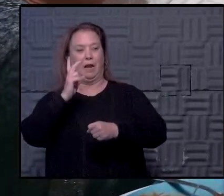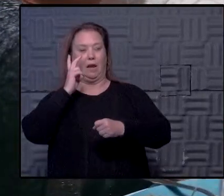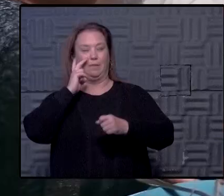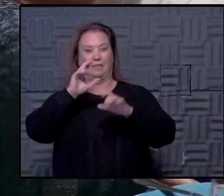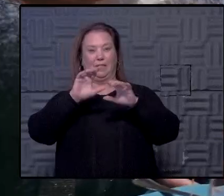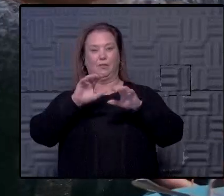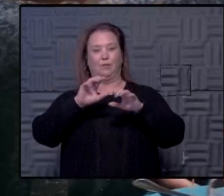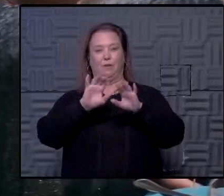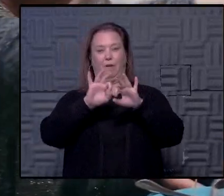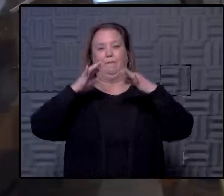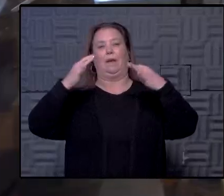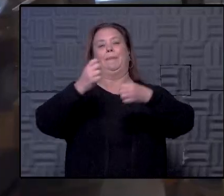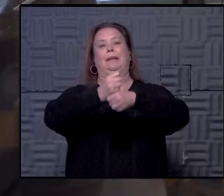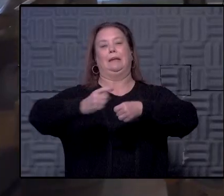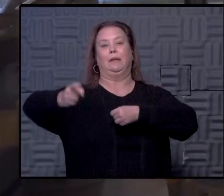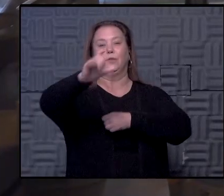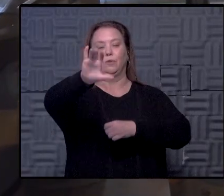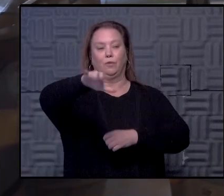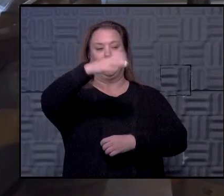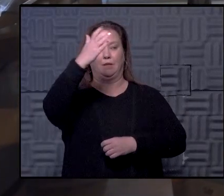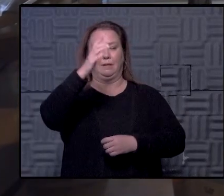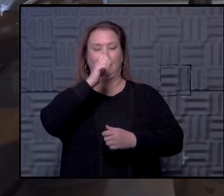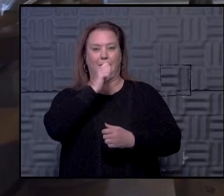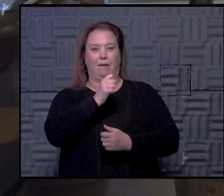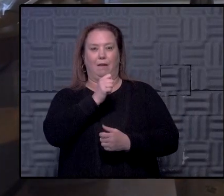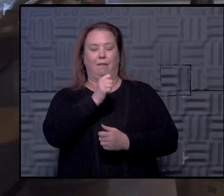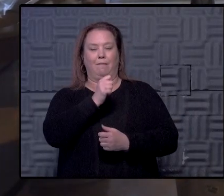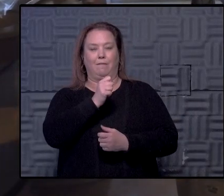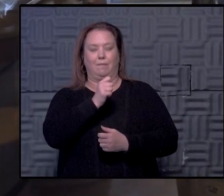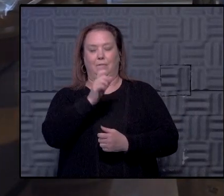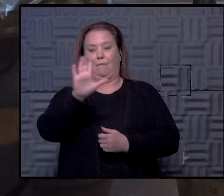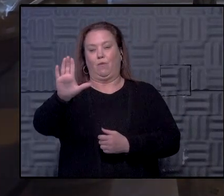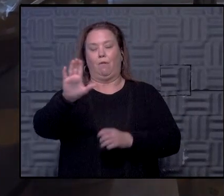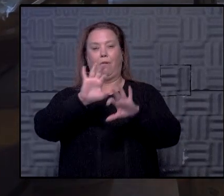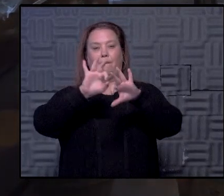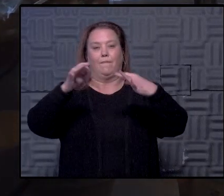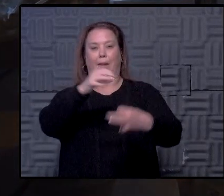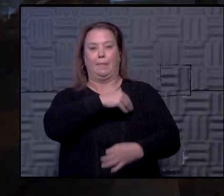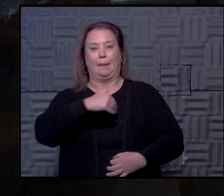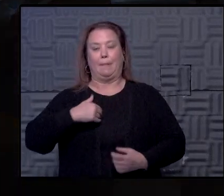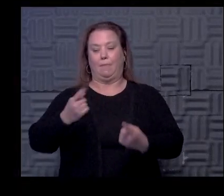family at Christmas next year than I would see your loved one in the ICU this Christmas.